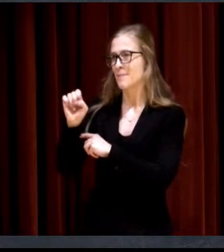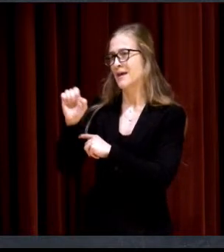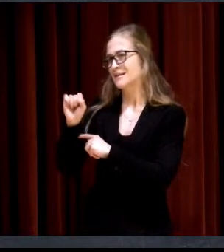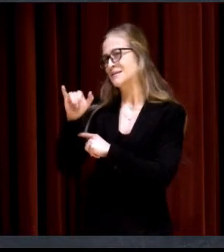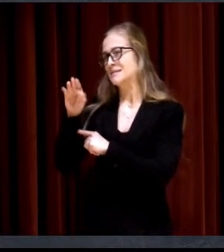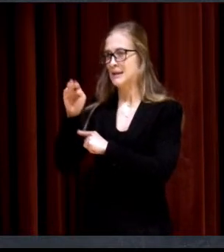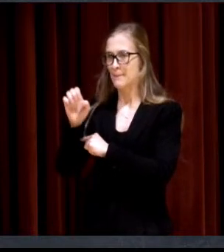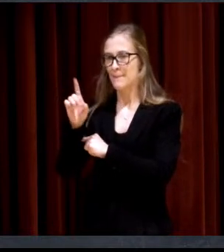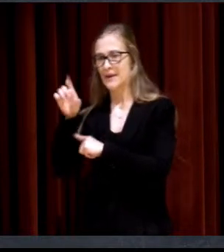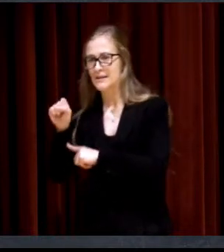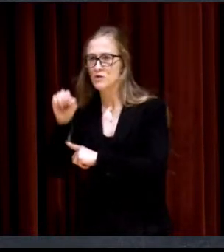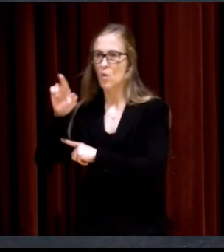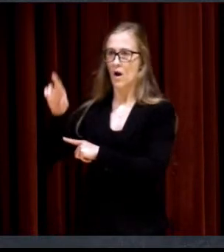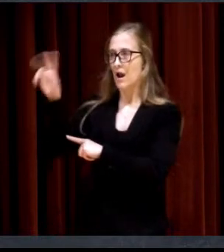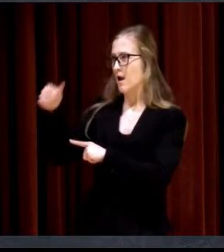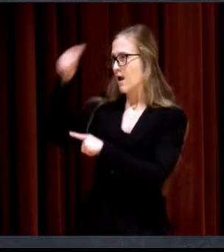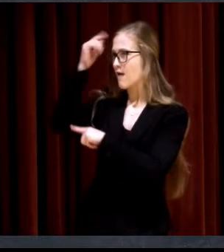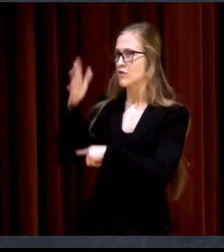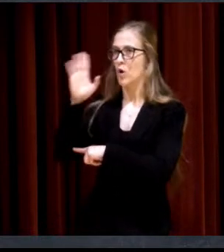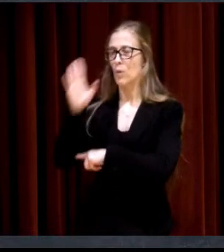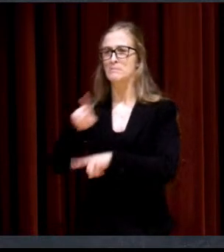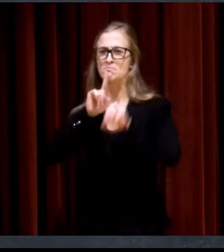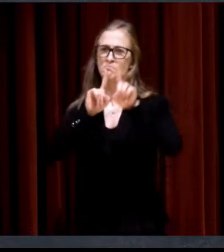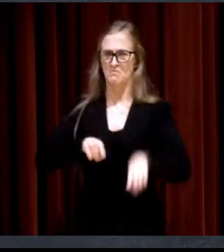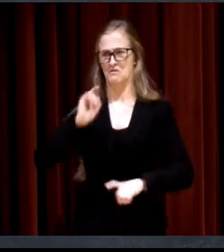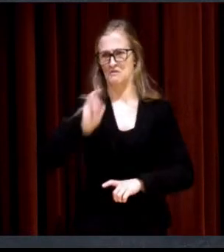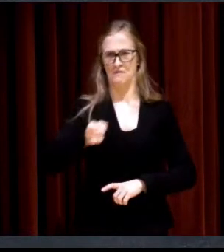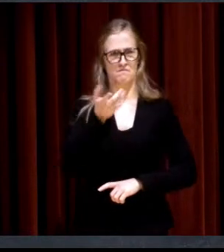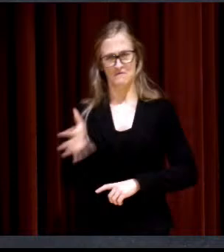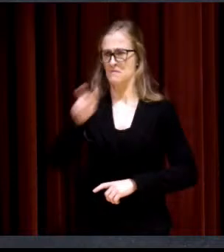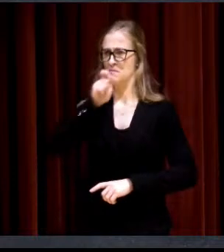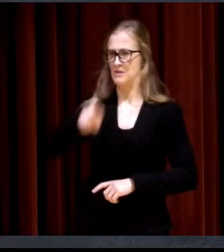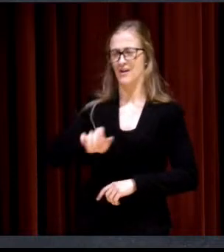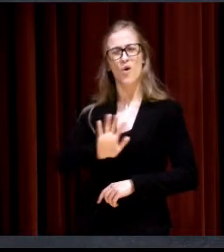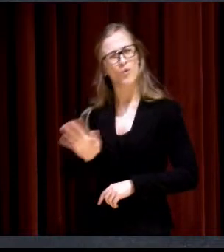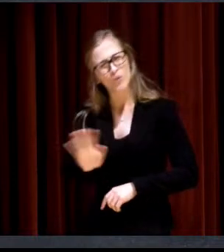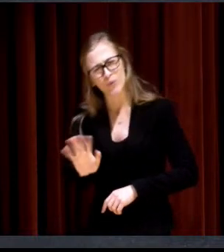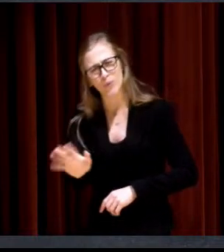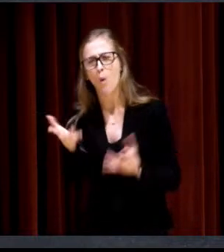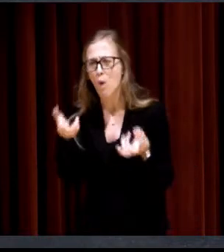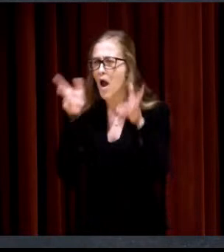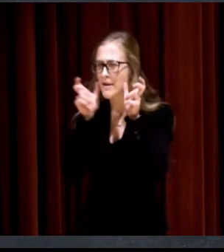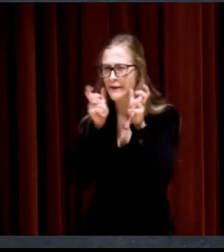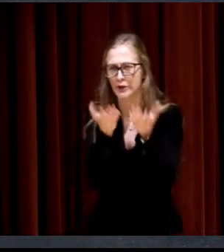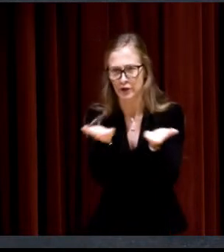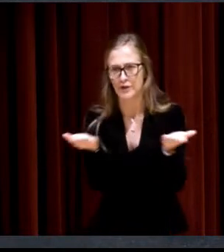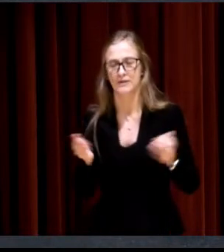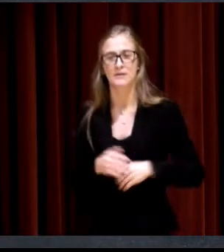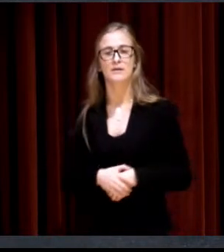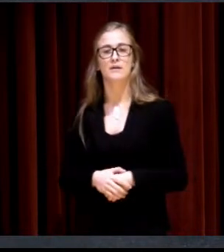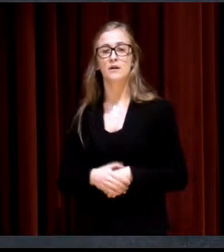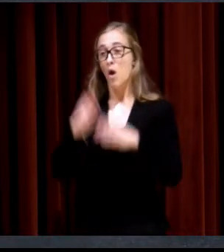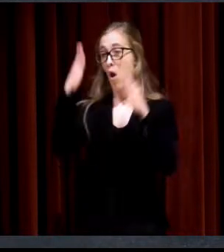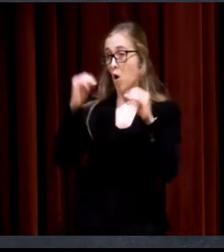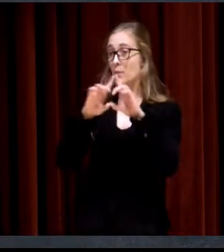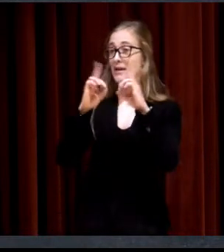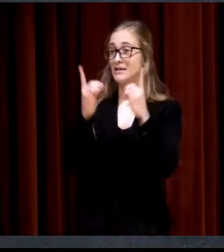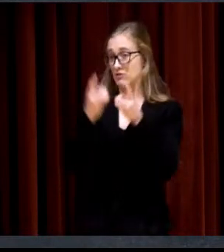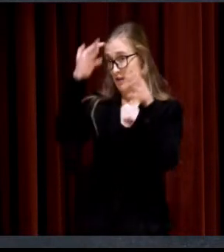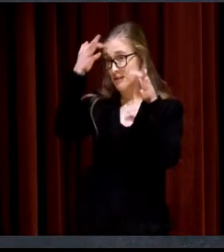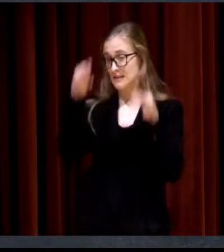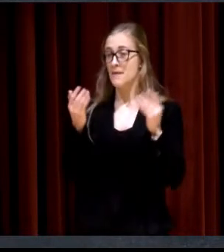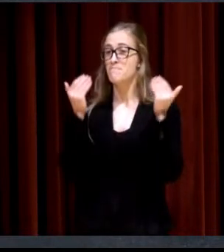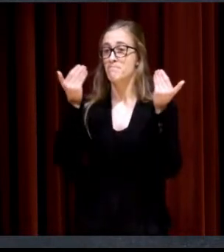any of us are saying, here's what we're going to give you. We're hoping that those districts will decide to participate,